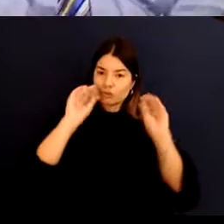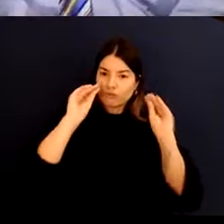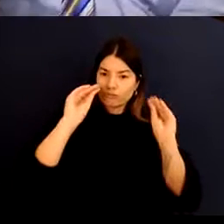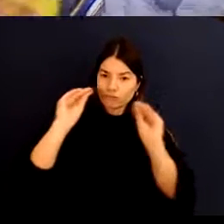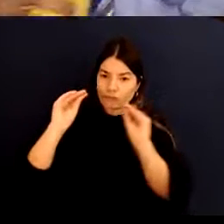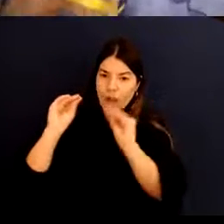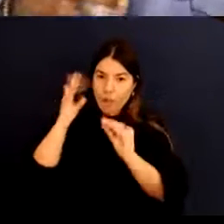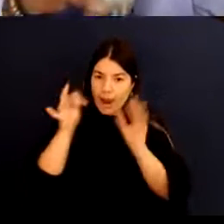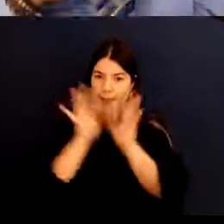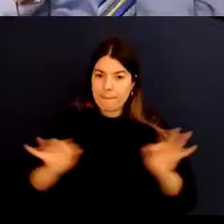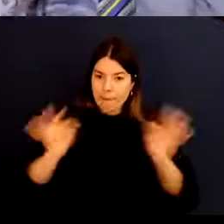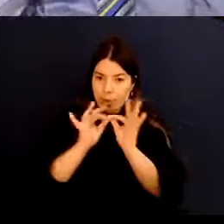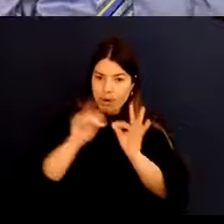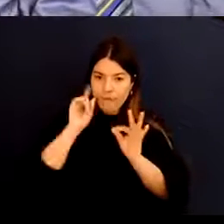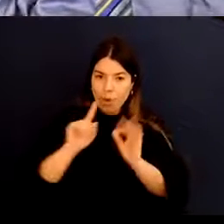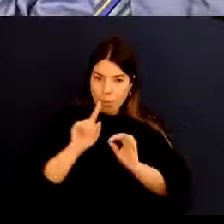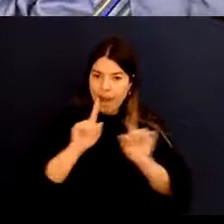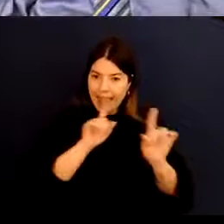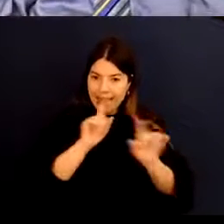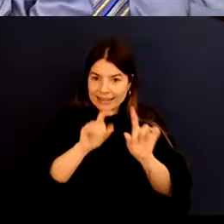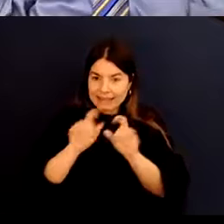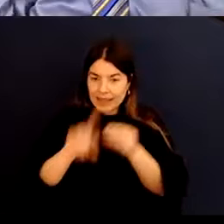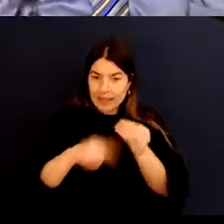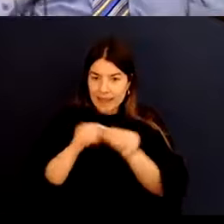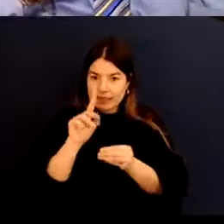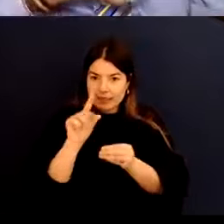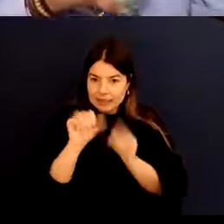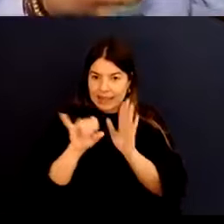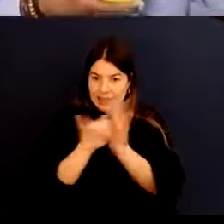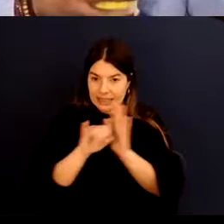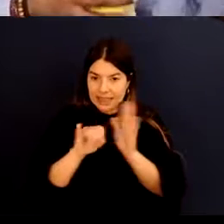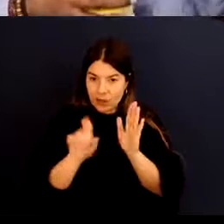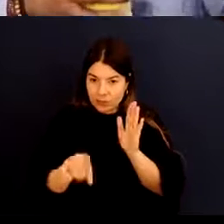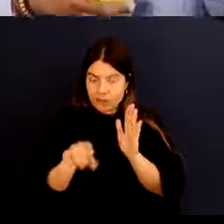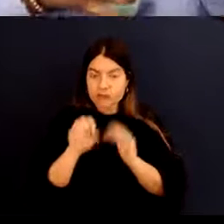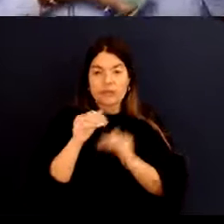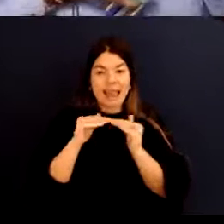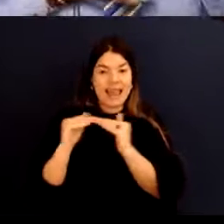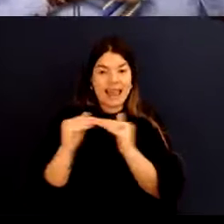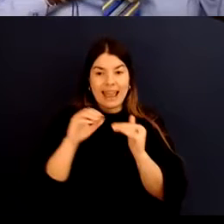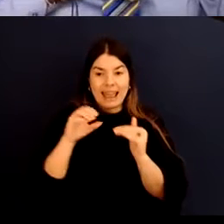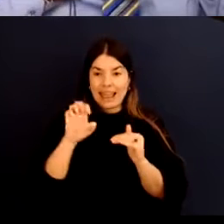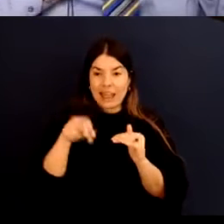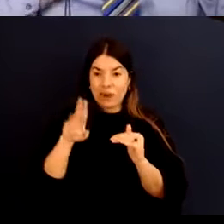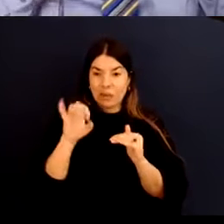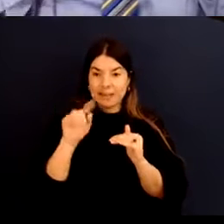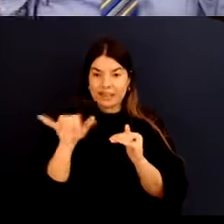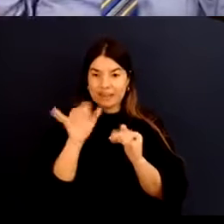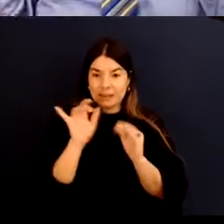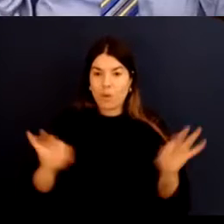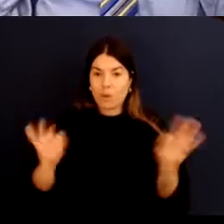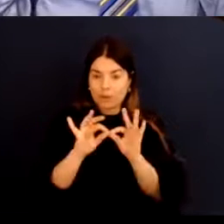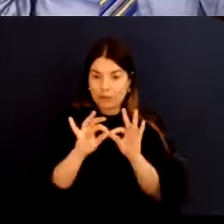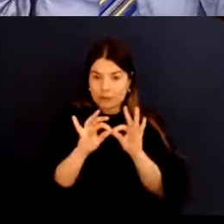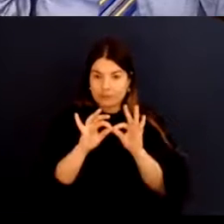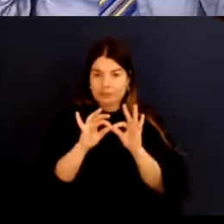how these questions can help create that equity. I believe a lot of the times when it comes to simple things with disability